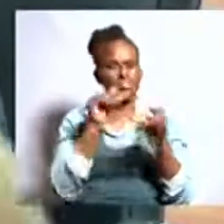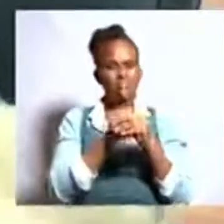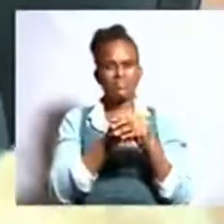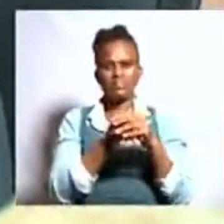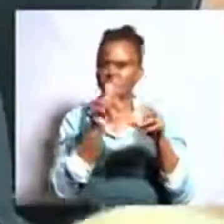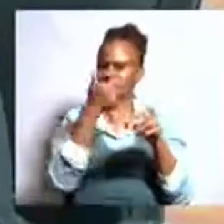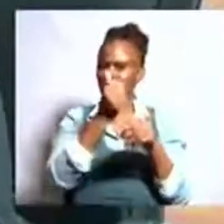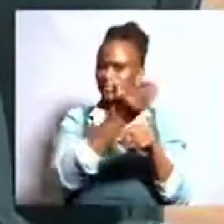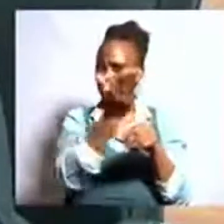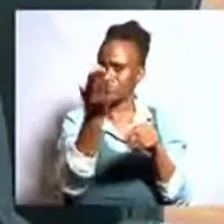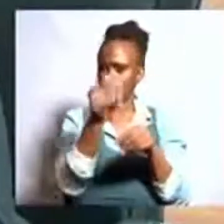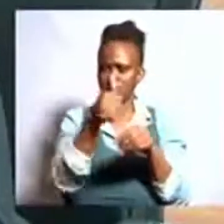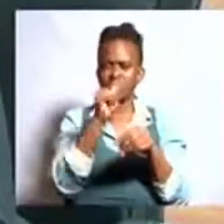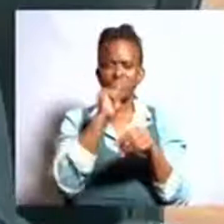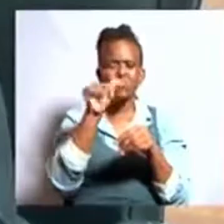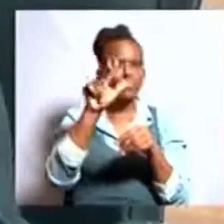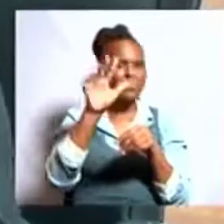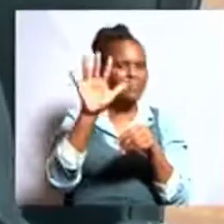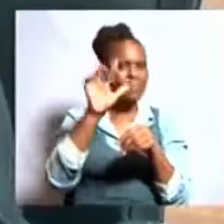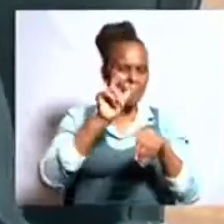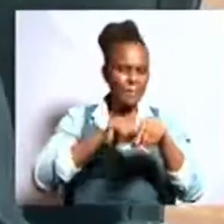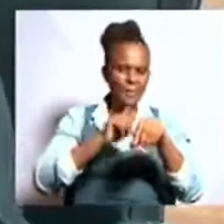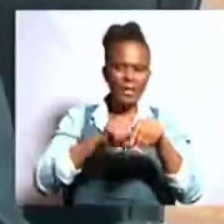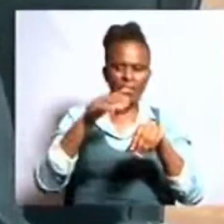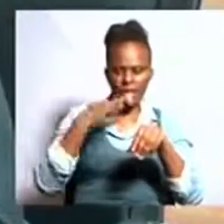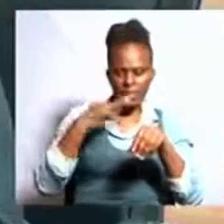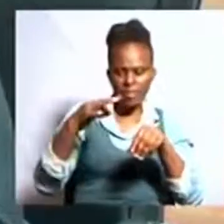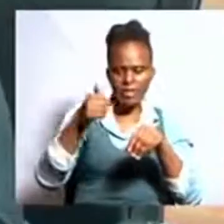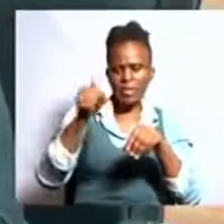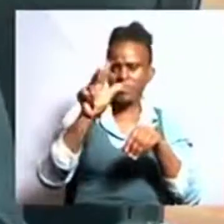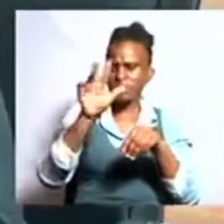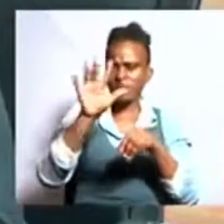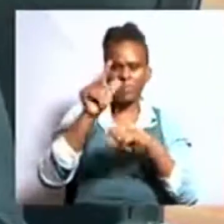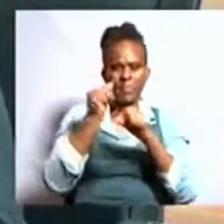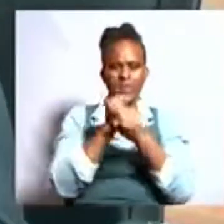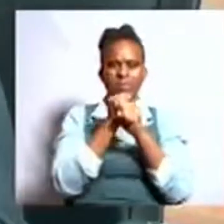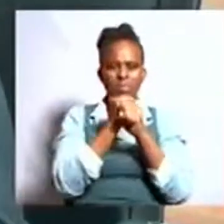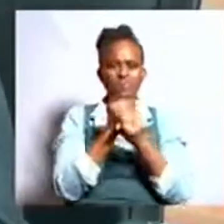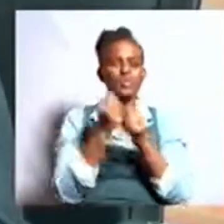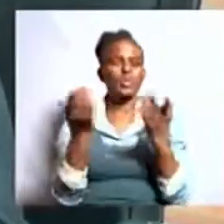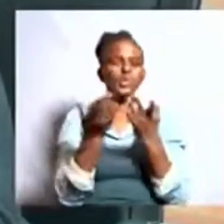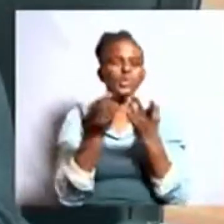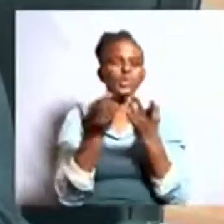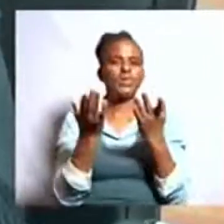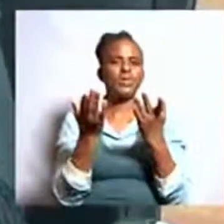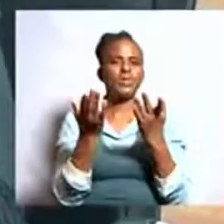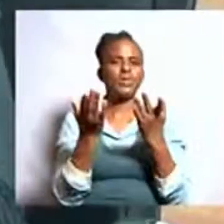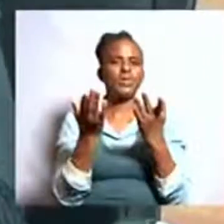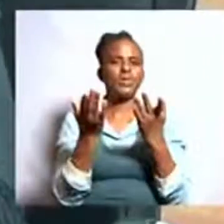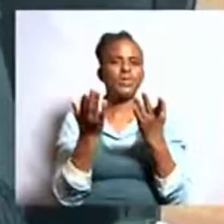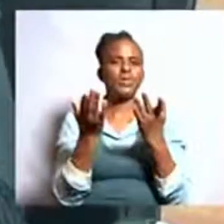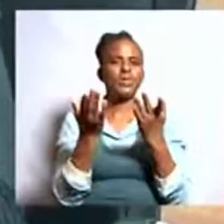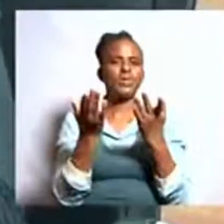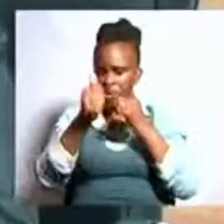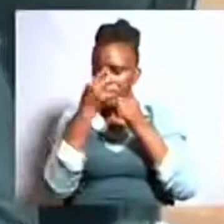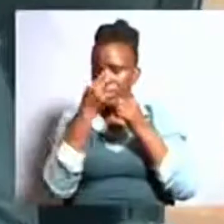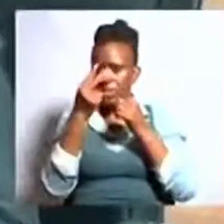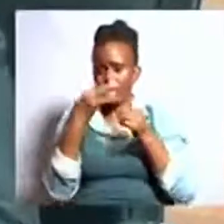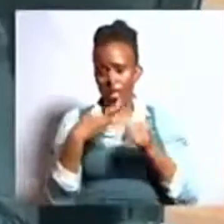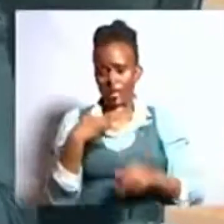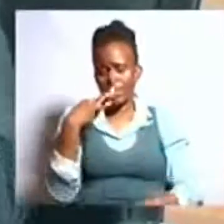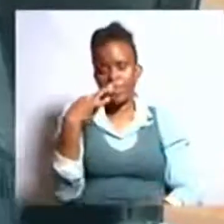them were not 35 at the time of application. So our concern really is that if they saw at